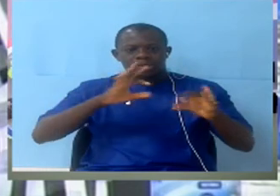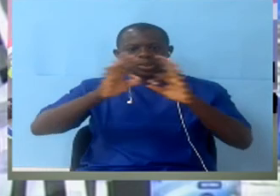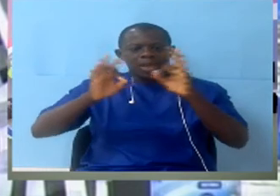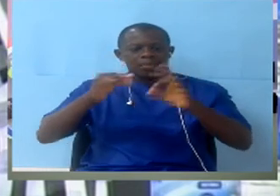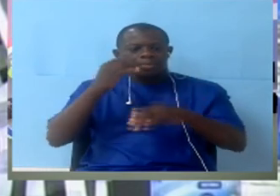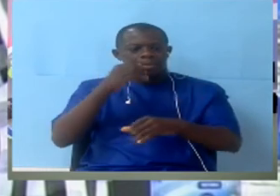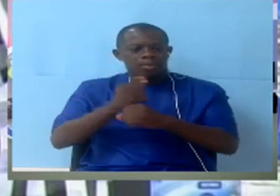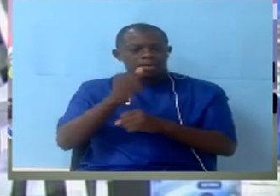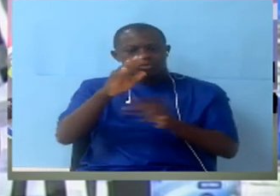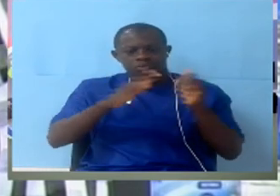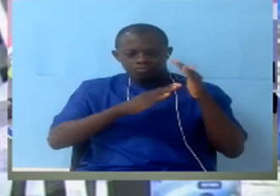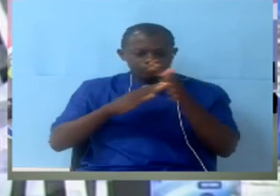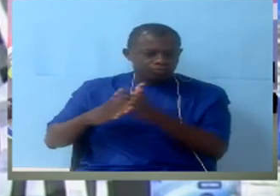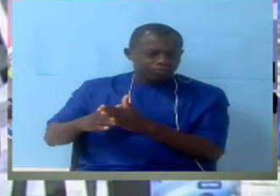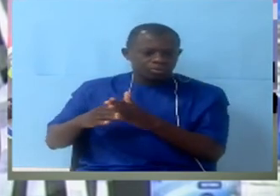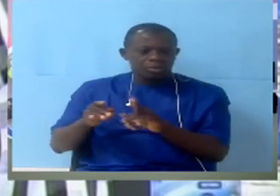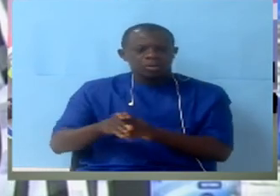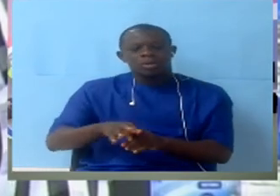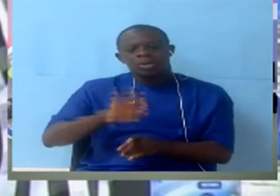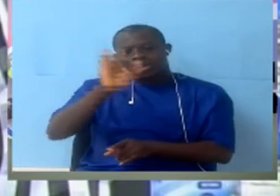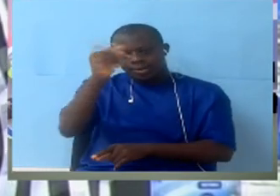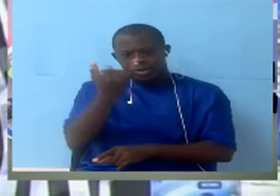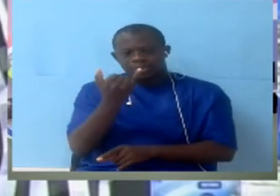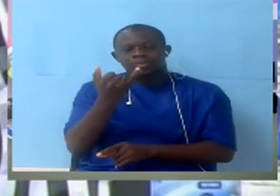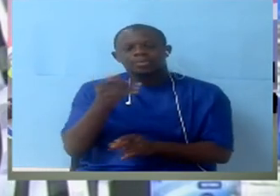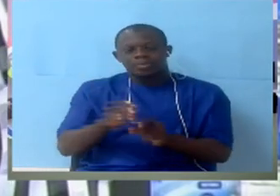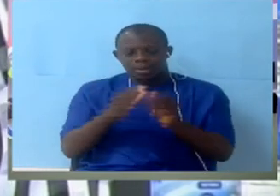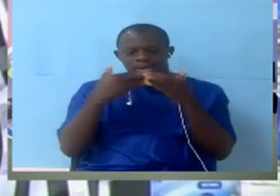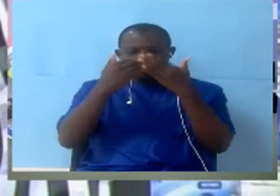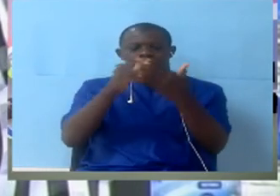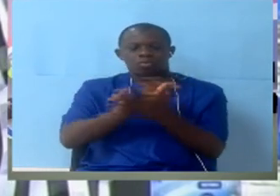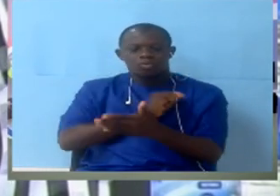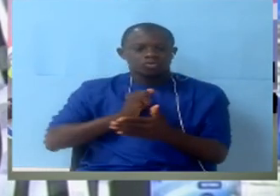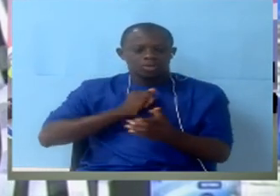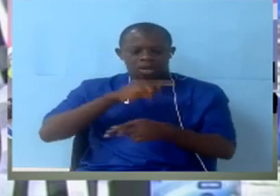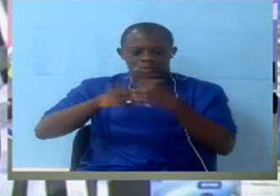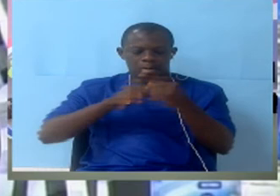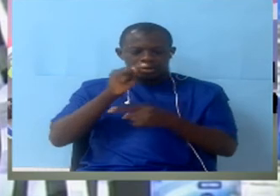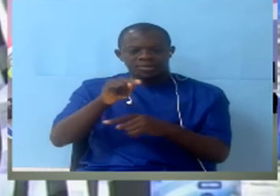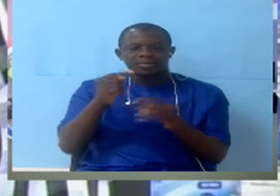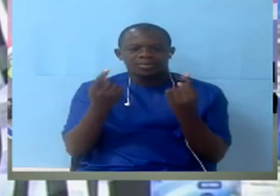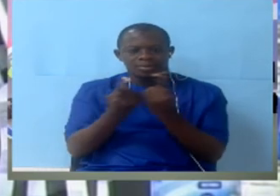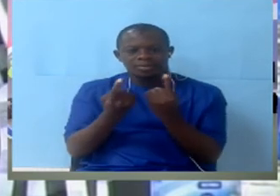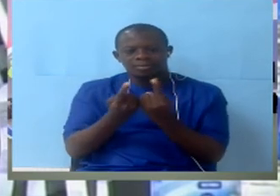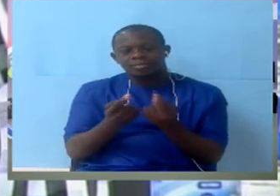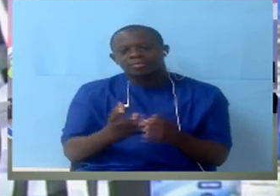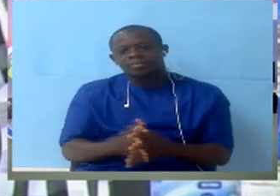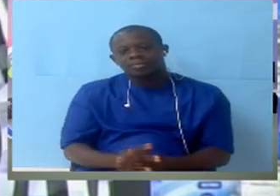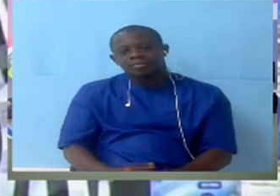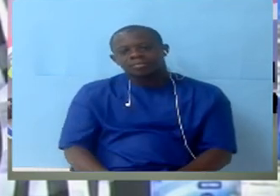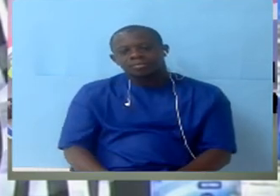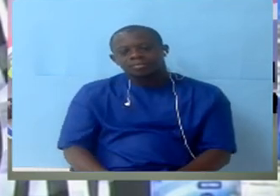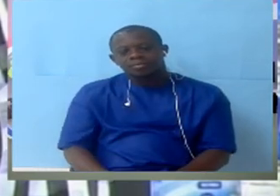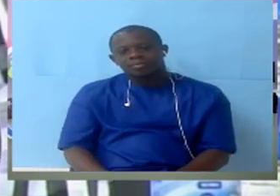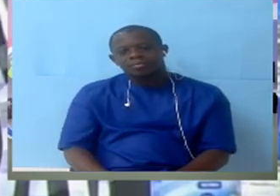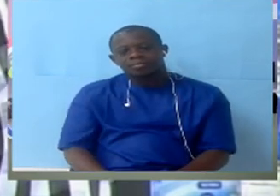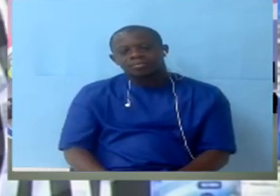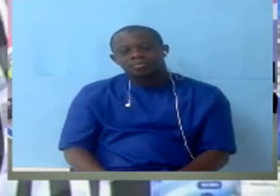siyo la banka, ita bora siyo miento bang. Of course. Of course. Could you tell us about it? Ma fanyo ro bang.